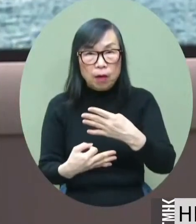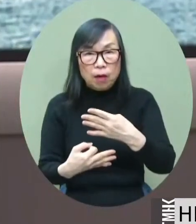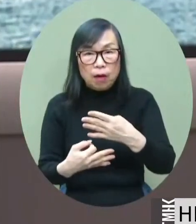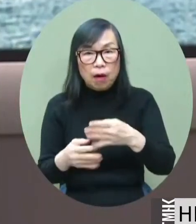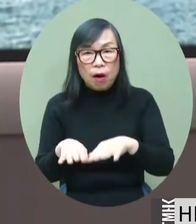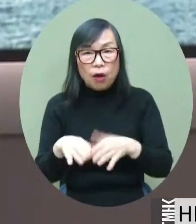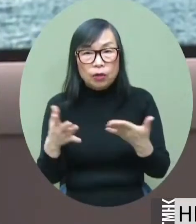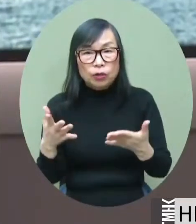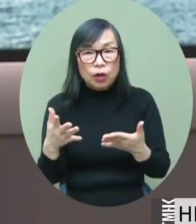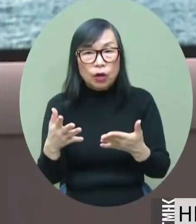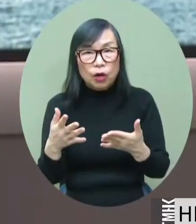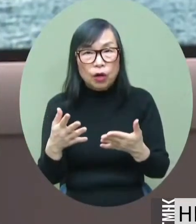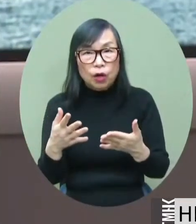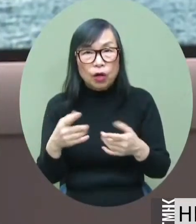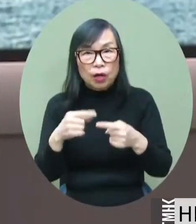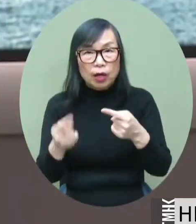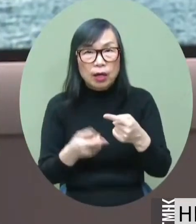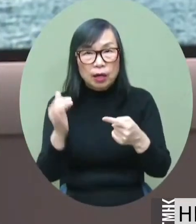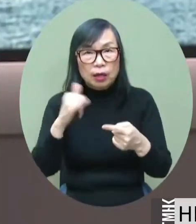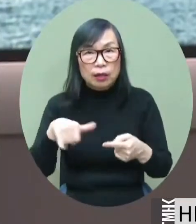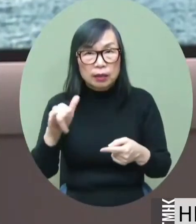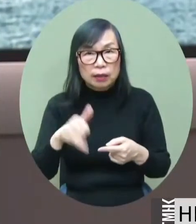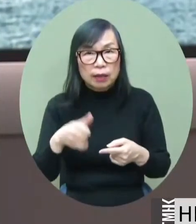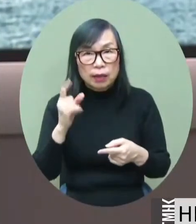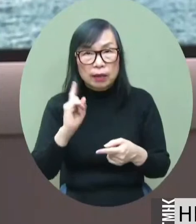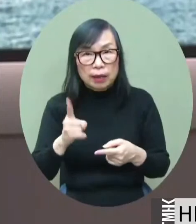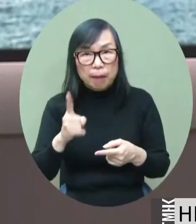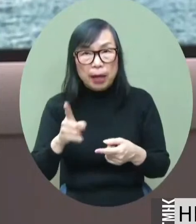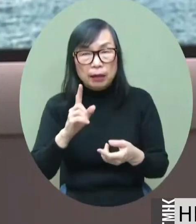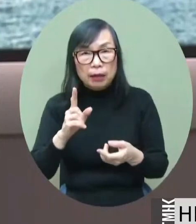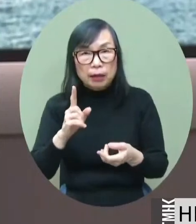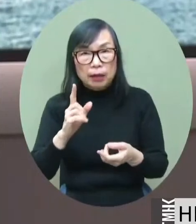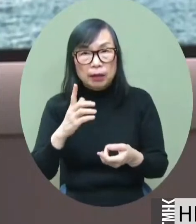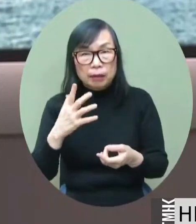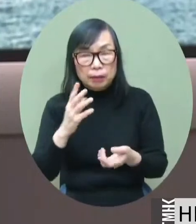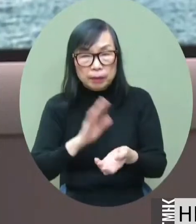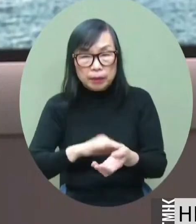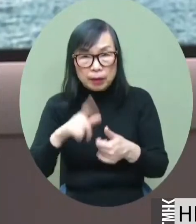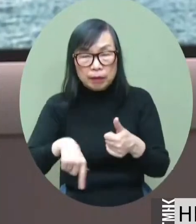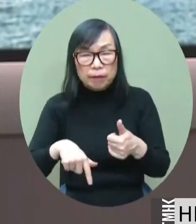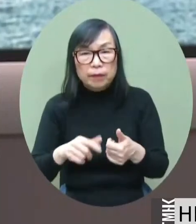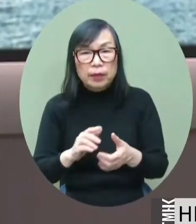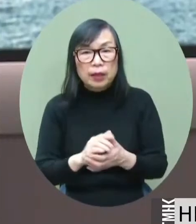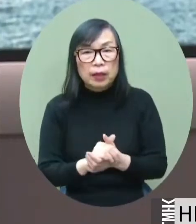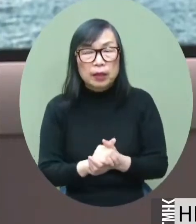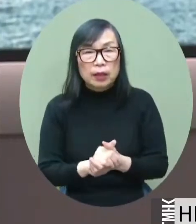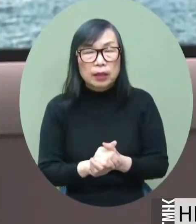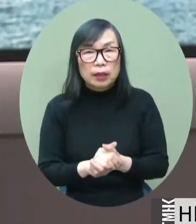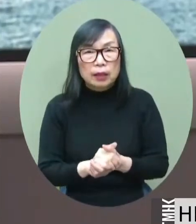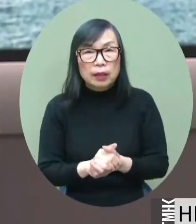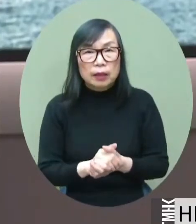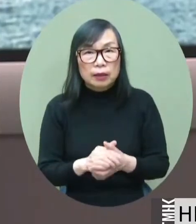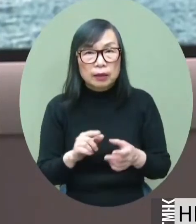the 3rd of April, we have prescribed the drugs to